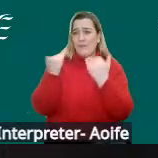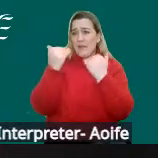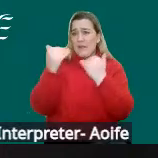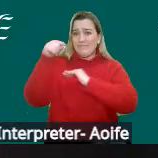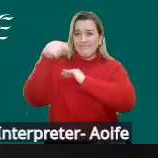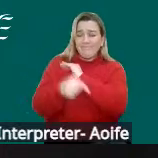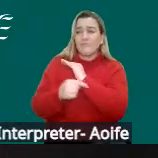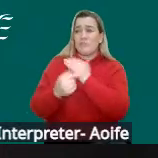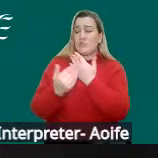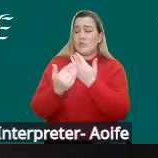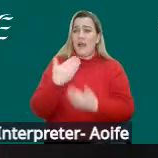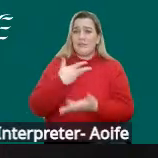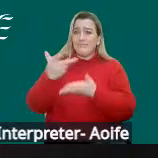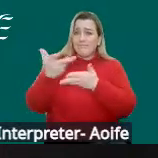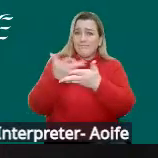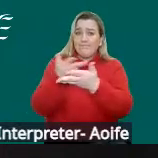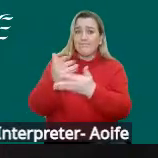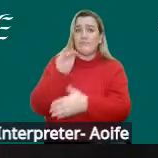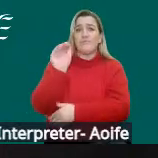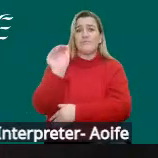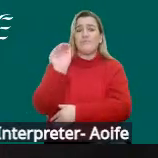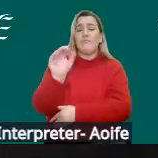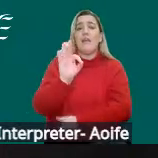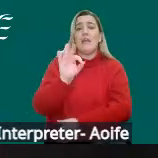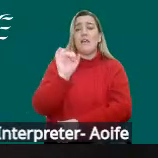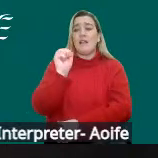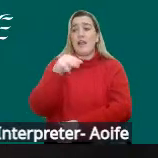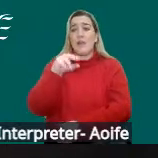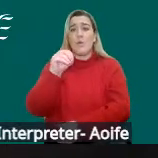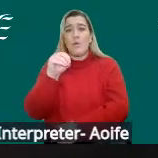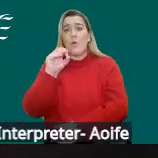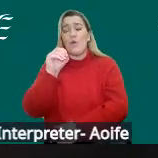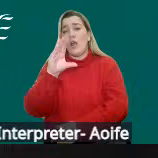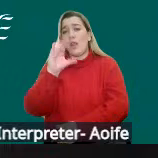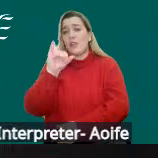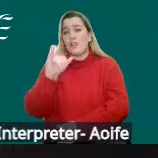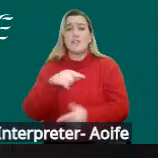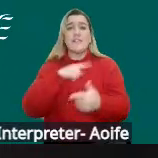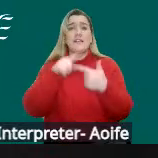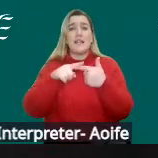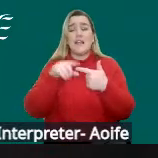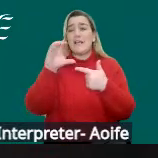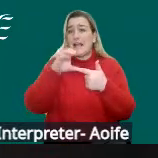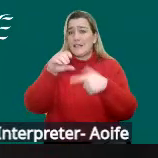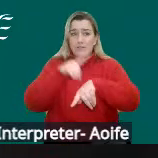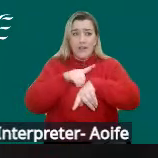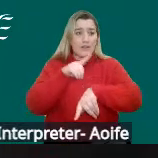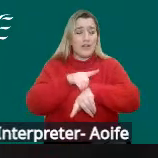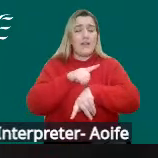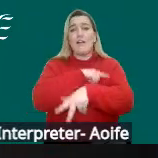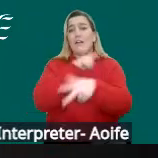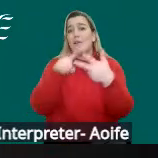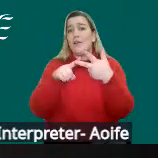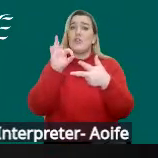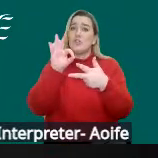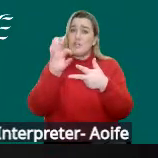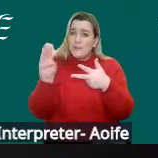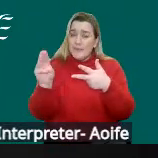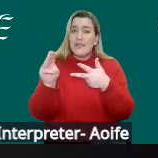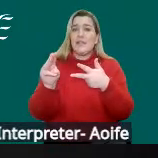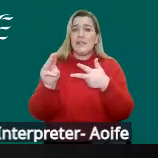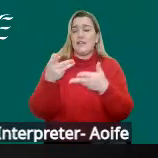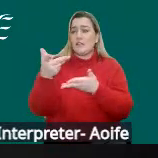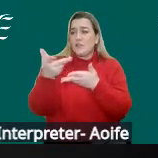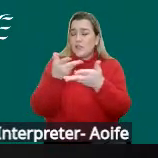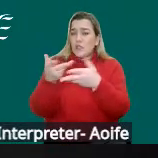I talked to my gynecologist, I talked to my oncologist, and I talked to my GP, and I heard about the